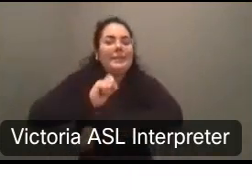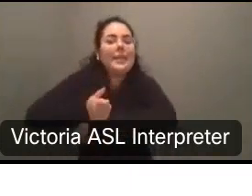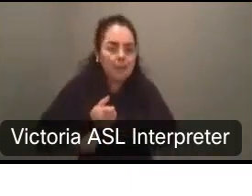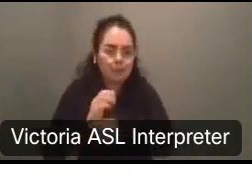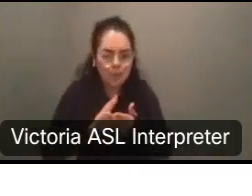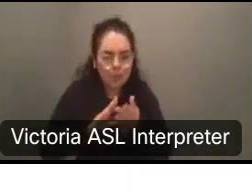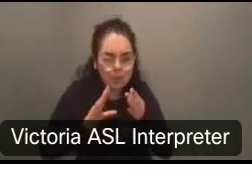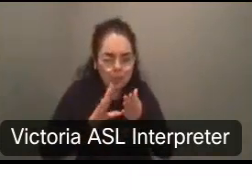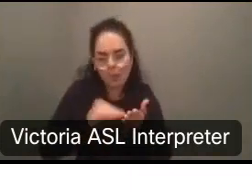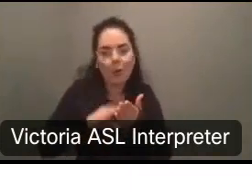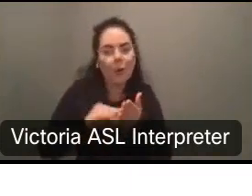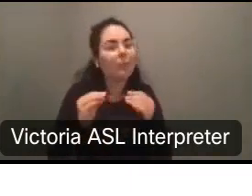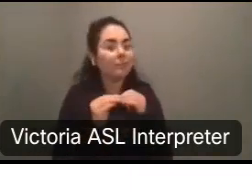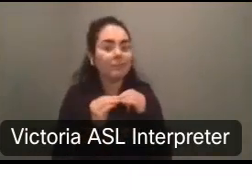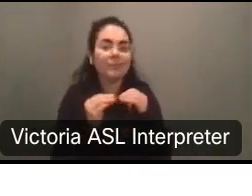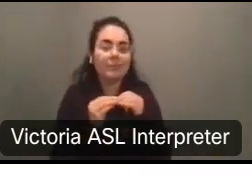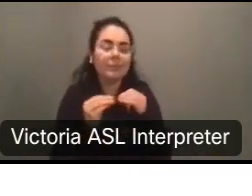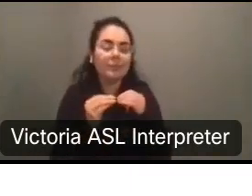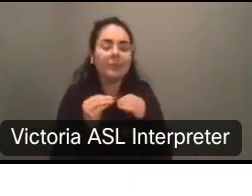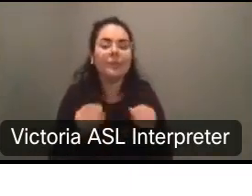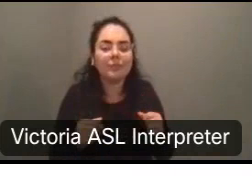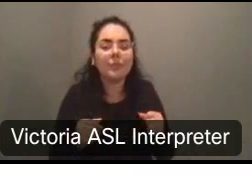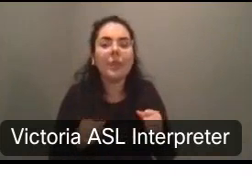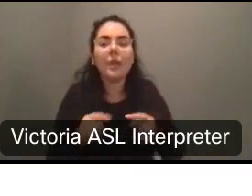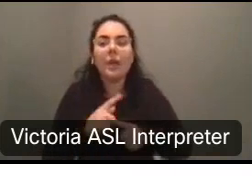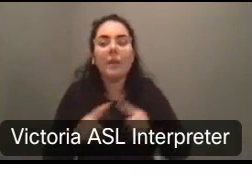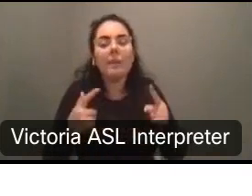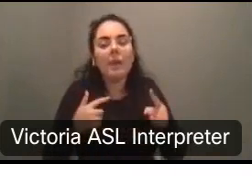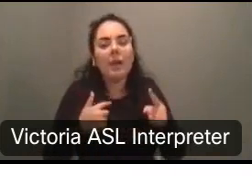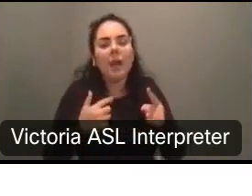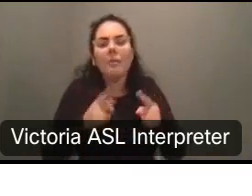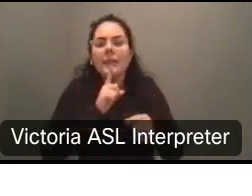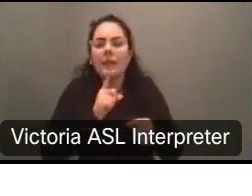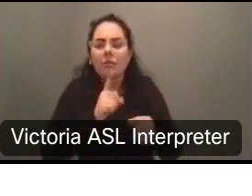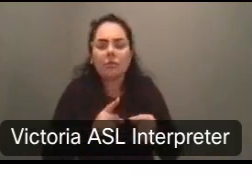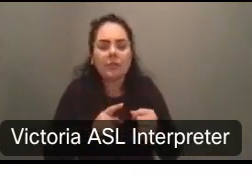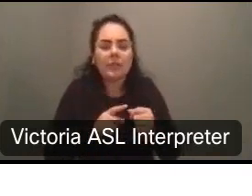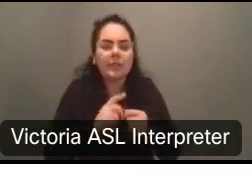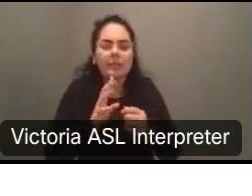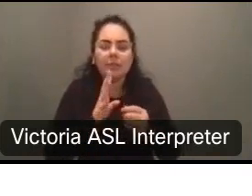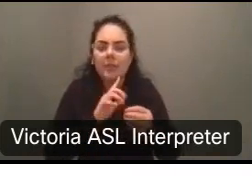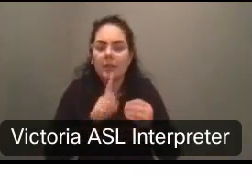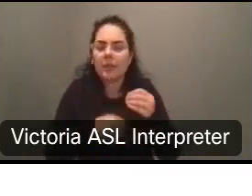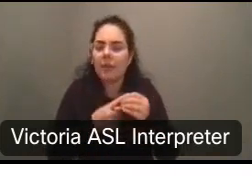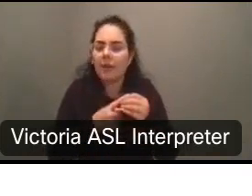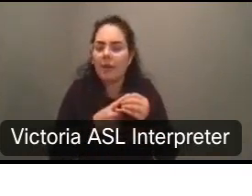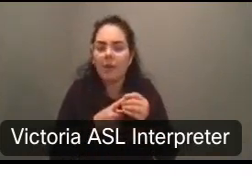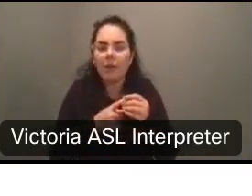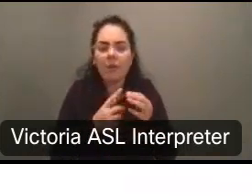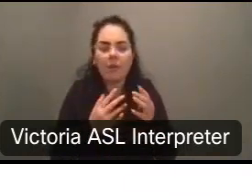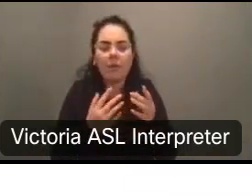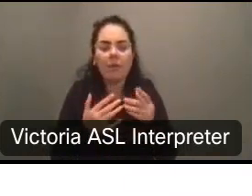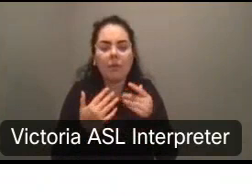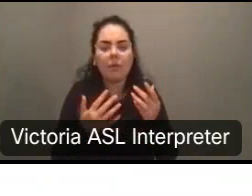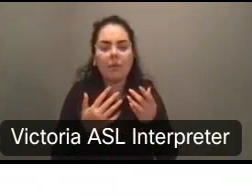little bit more. Sure. I don't know if Jose also would like to. But I was actually talking about something a little bit less